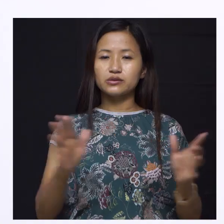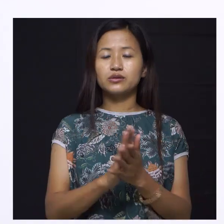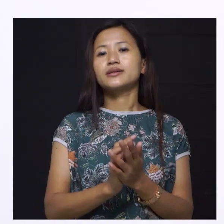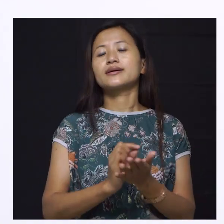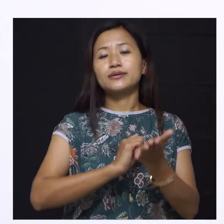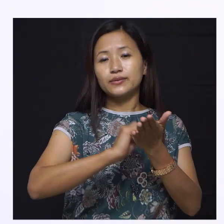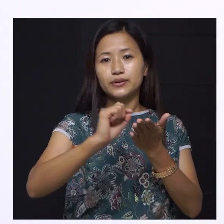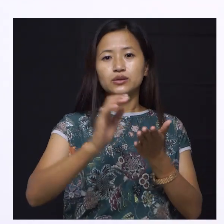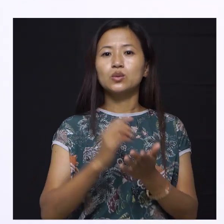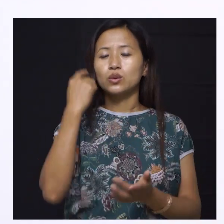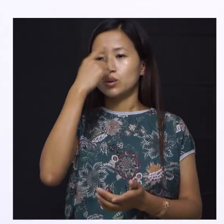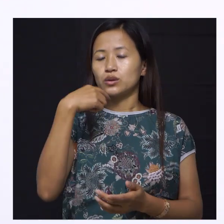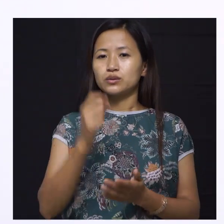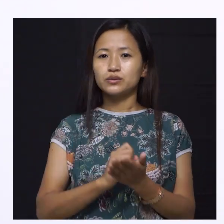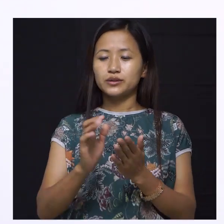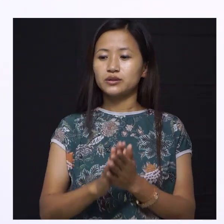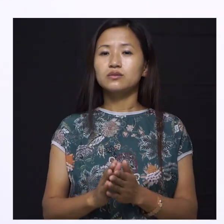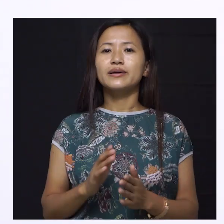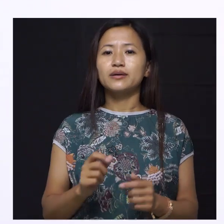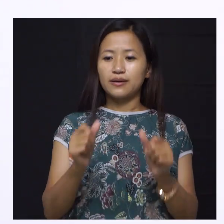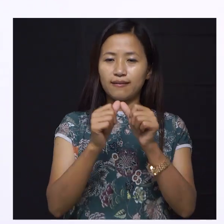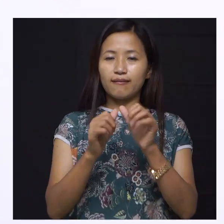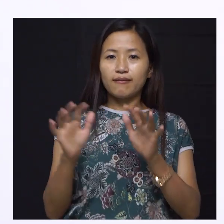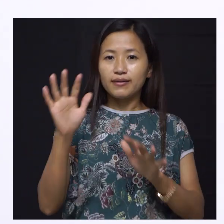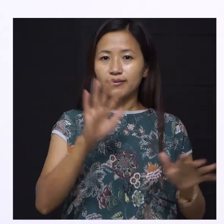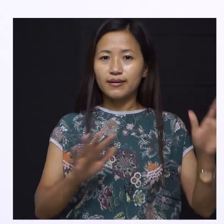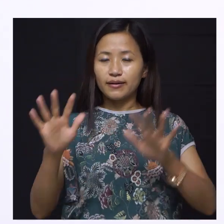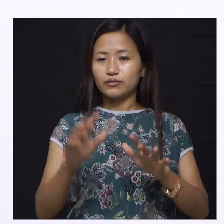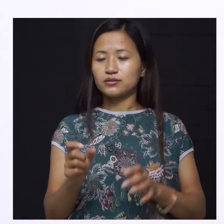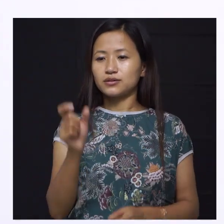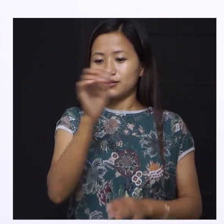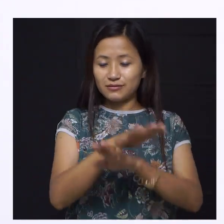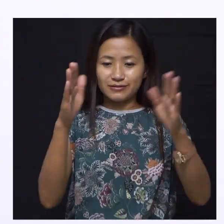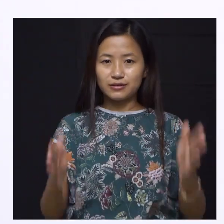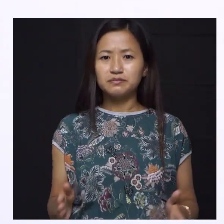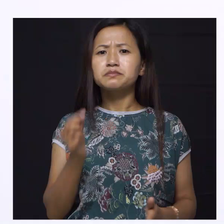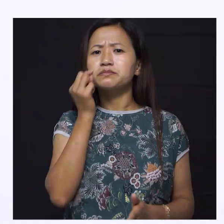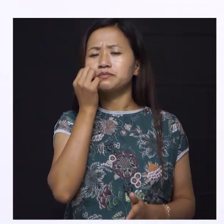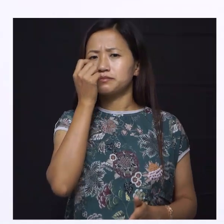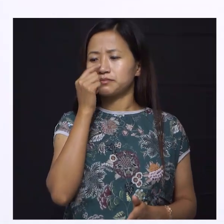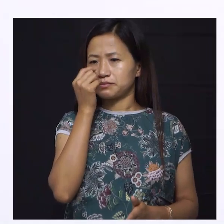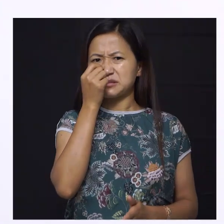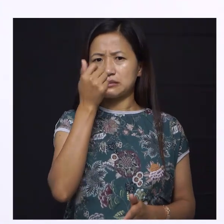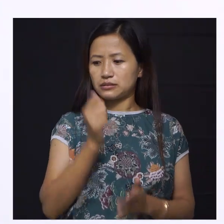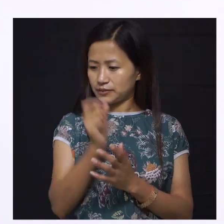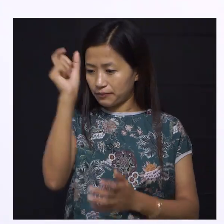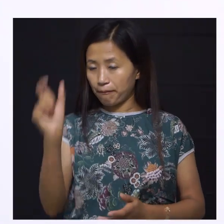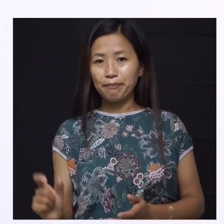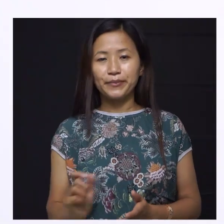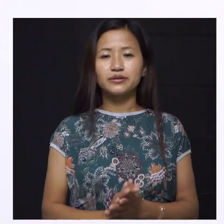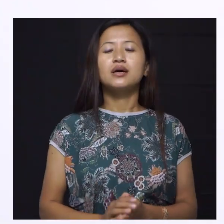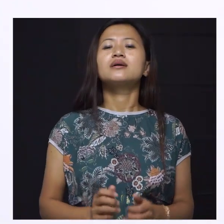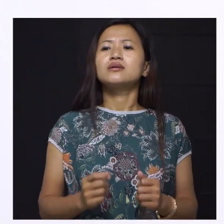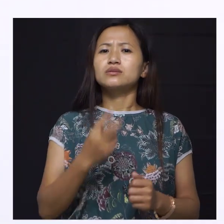real-time actors would come and act on the stage. And you can imagine that, right? It's going to be very interesting if you see the actors acting on